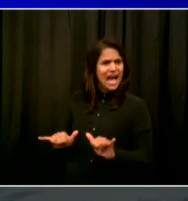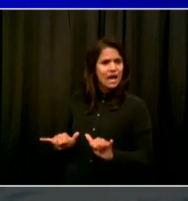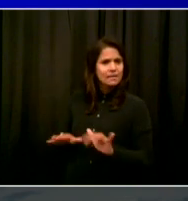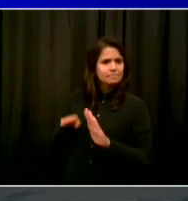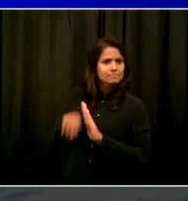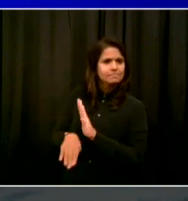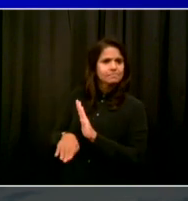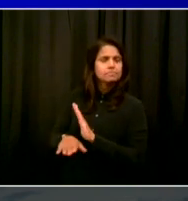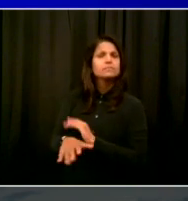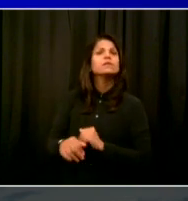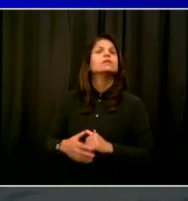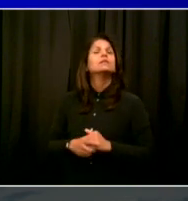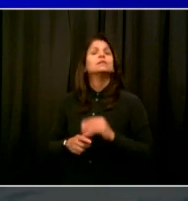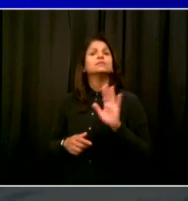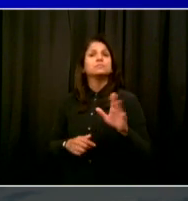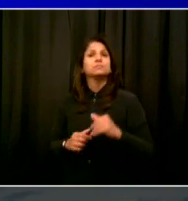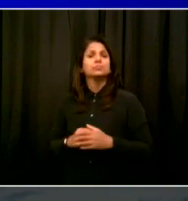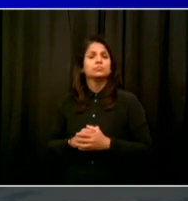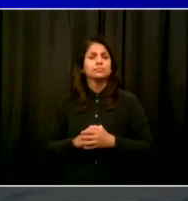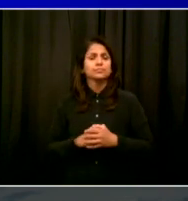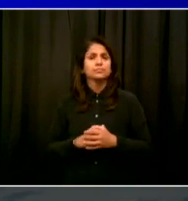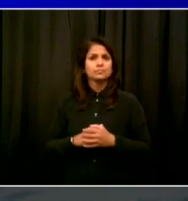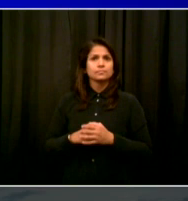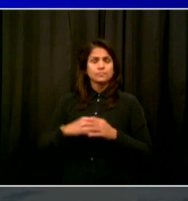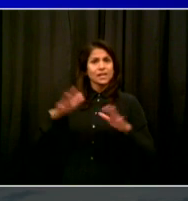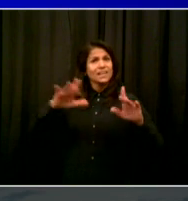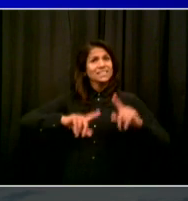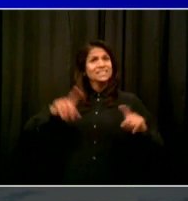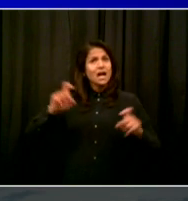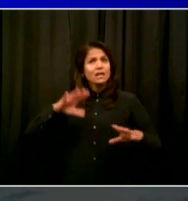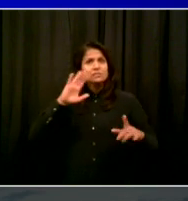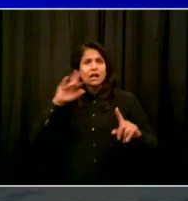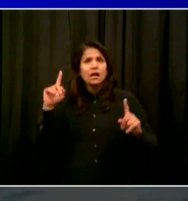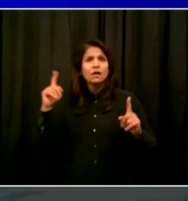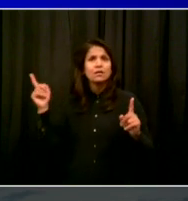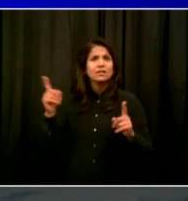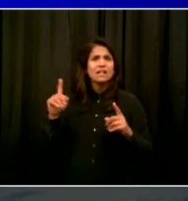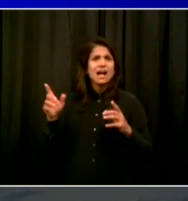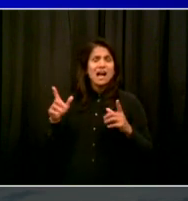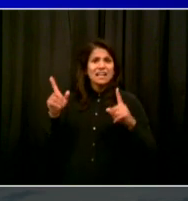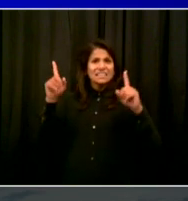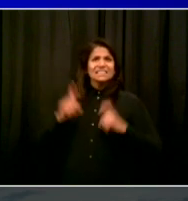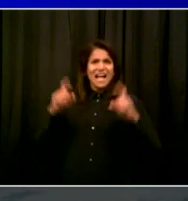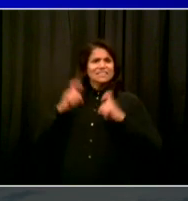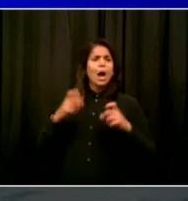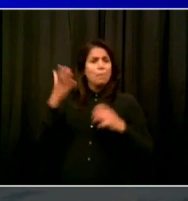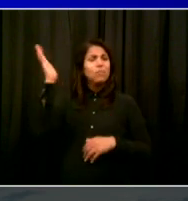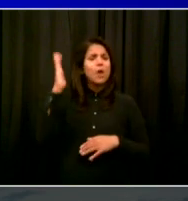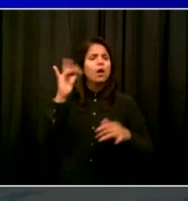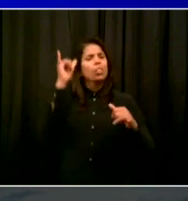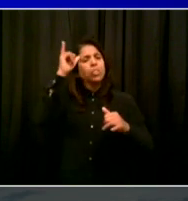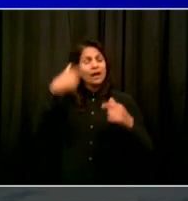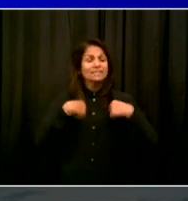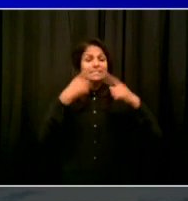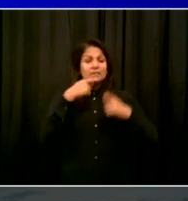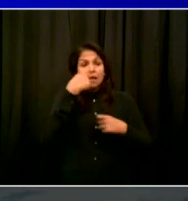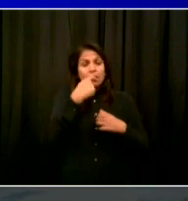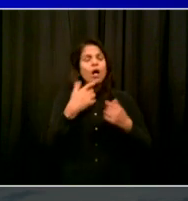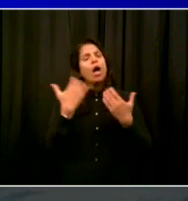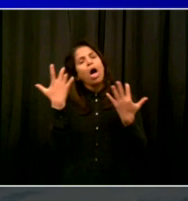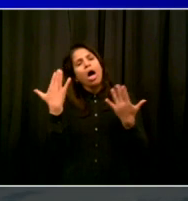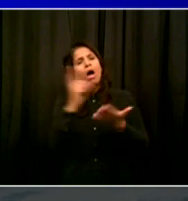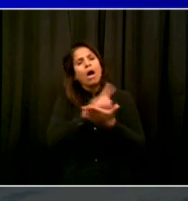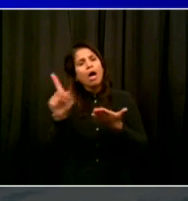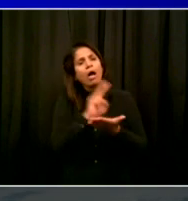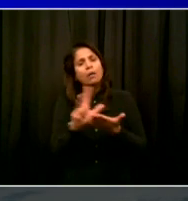results are returned within 48 hours, helping us interrupt the spread of COVID-19. If you have symptoms,